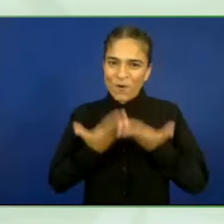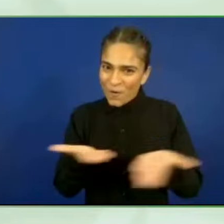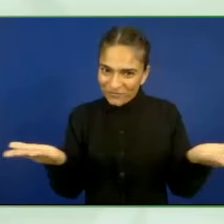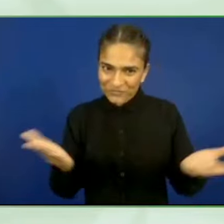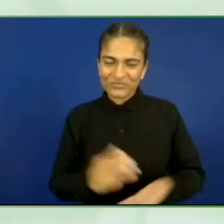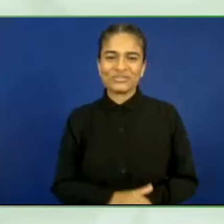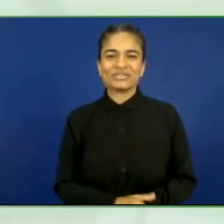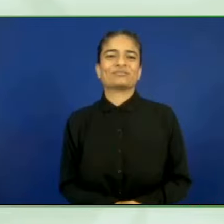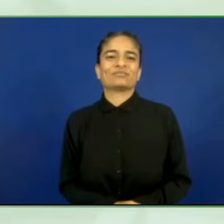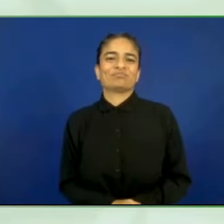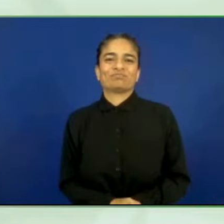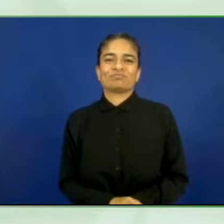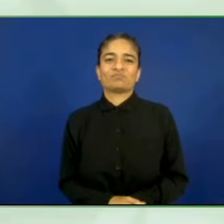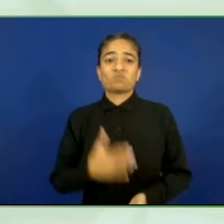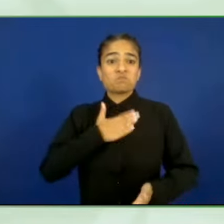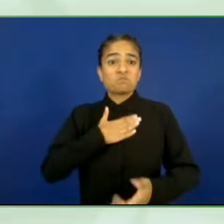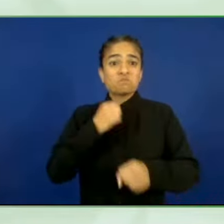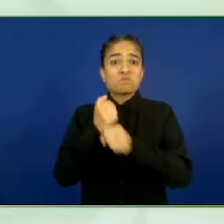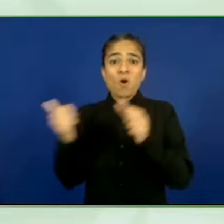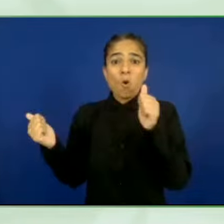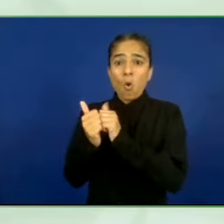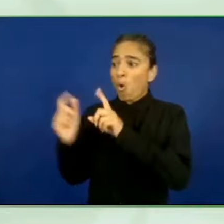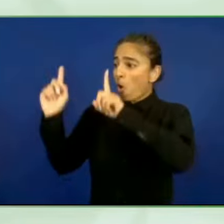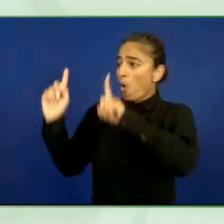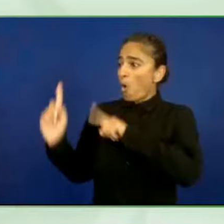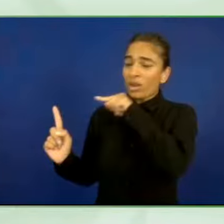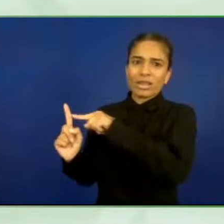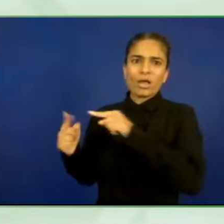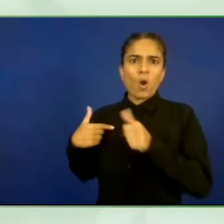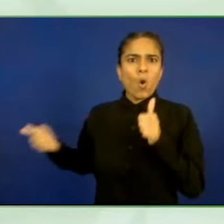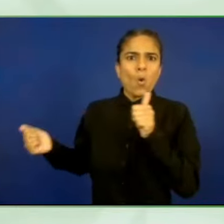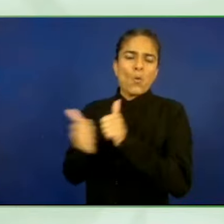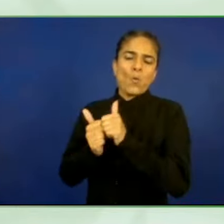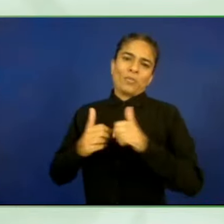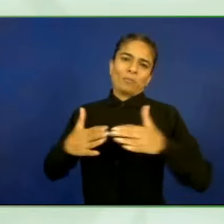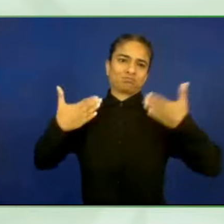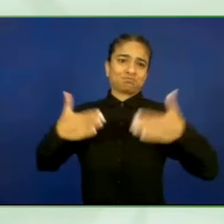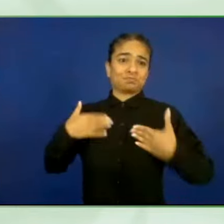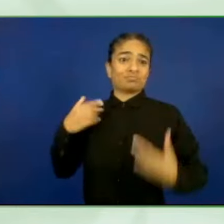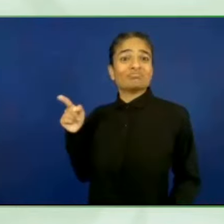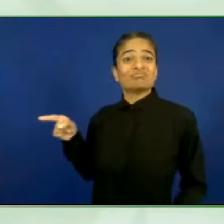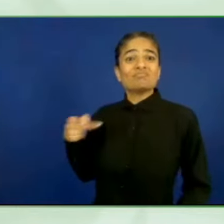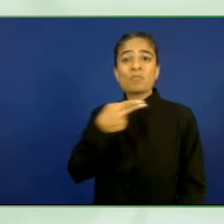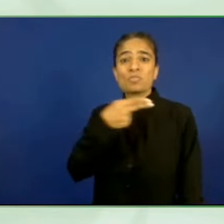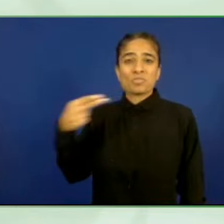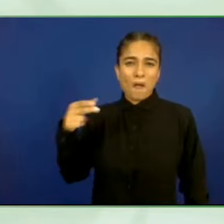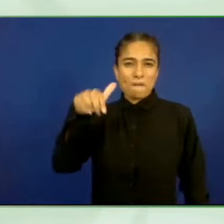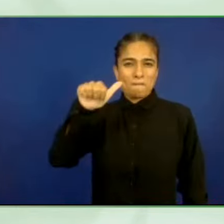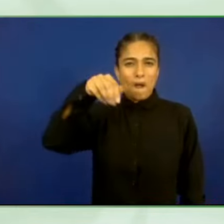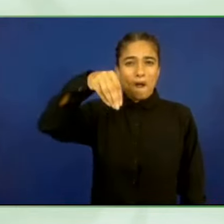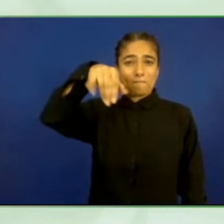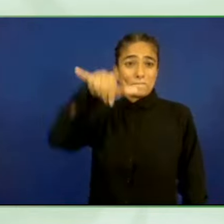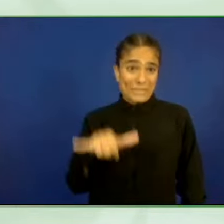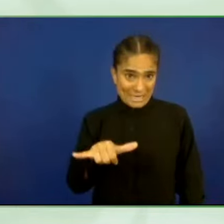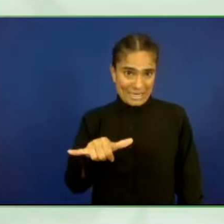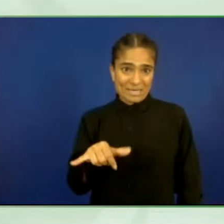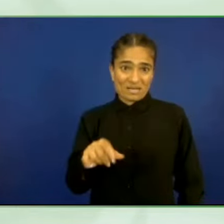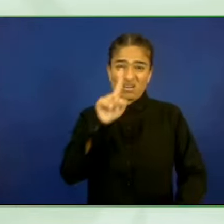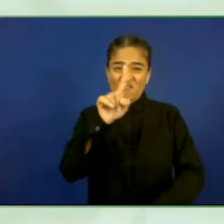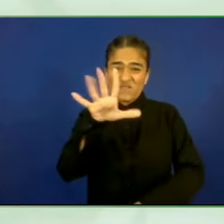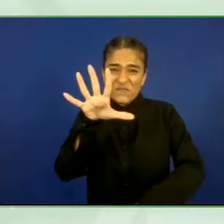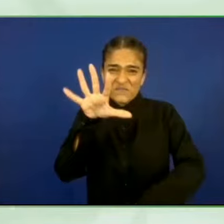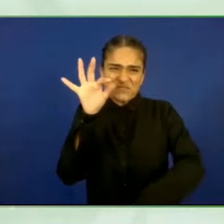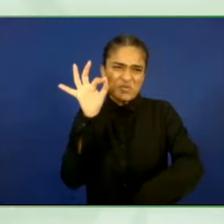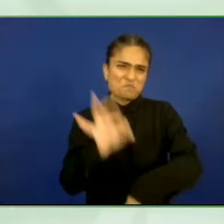Begley, and for the next 15 minutes, we're going to be just telling you a little bit about our work